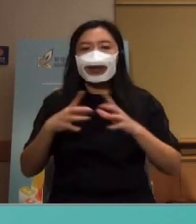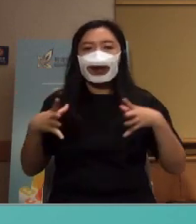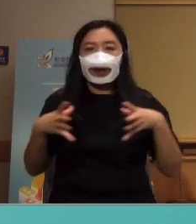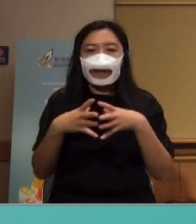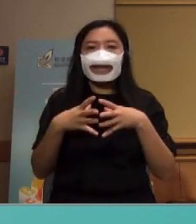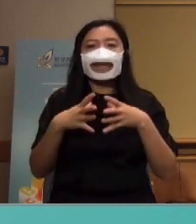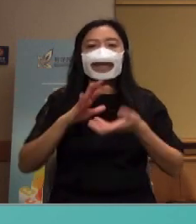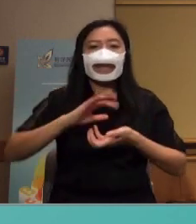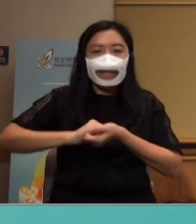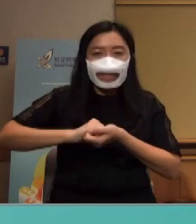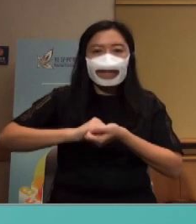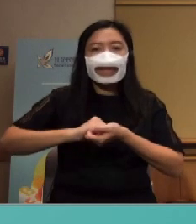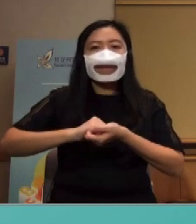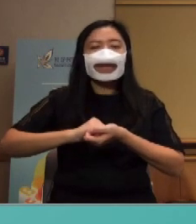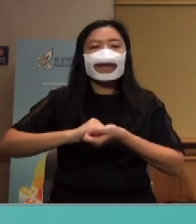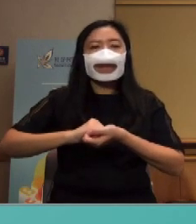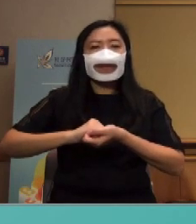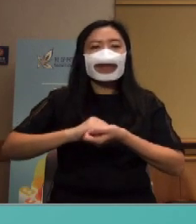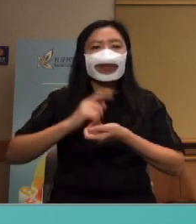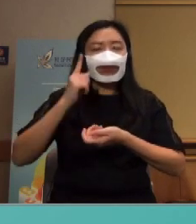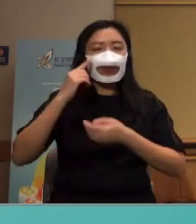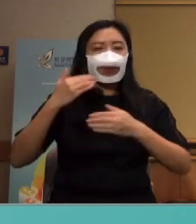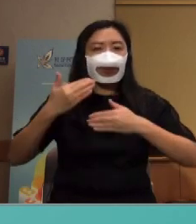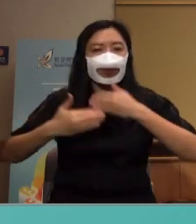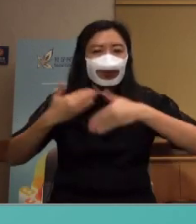to virtual world and physical world.